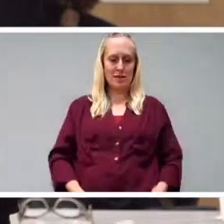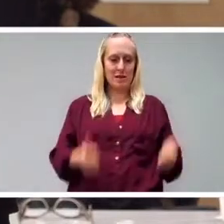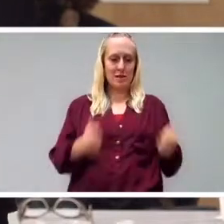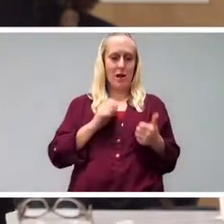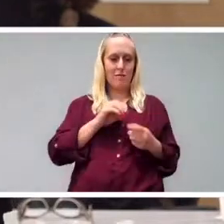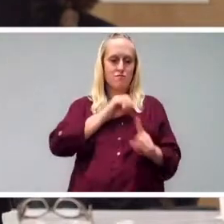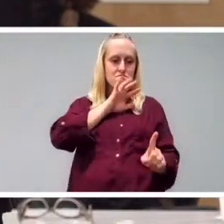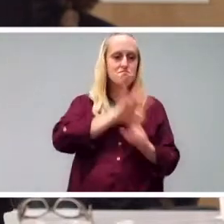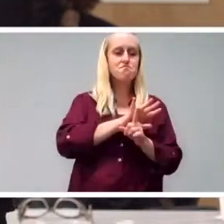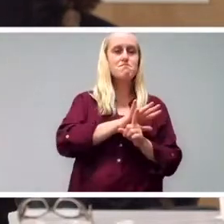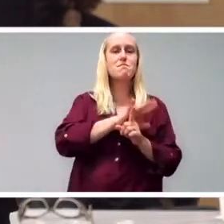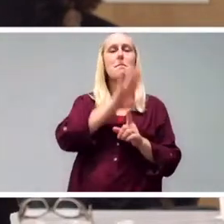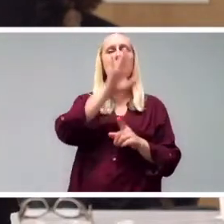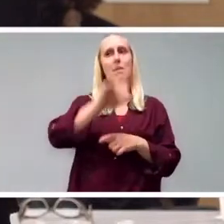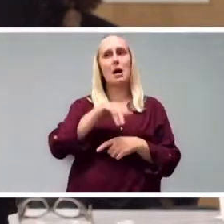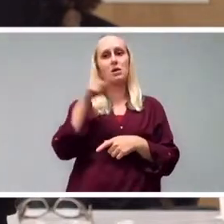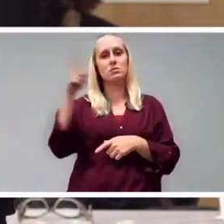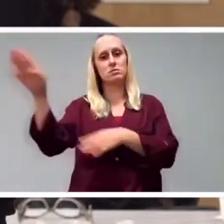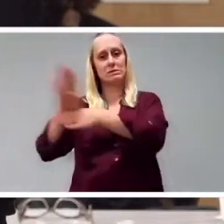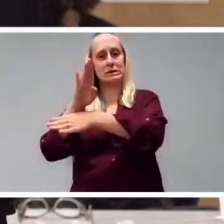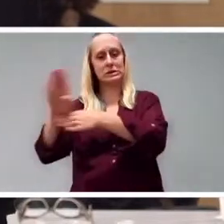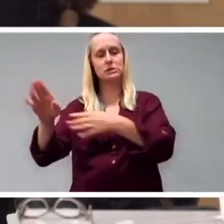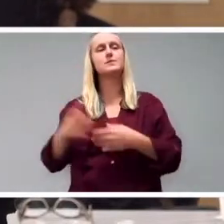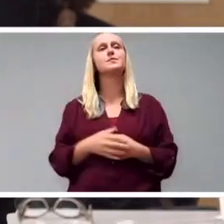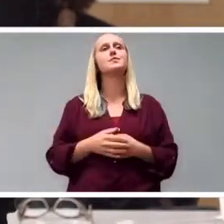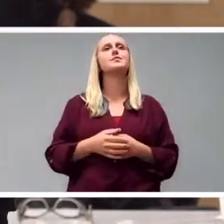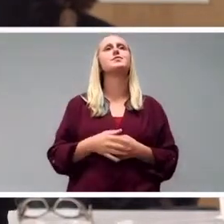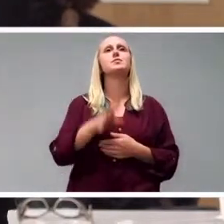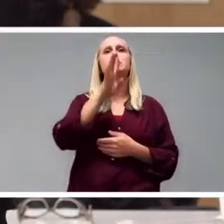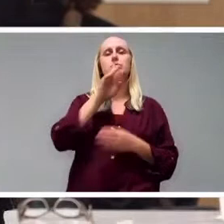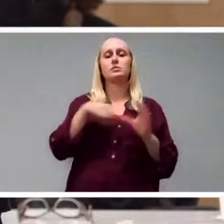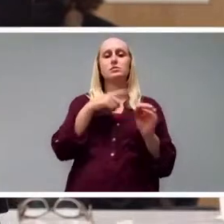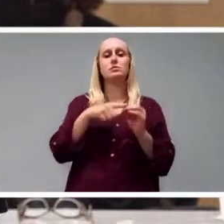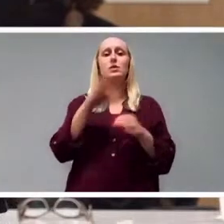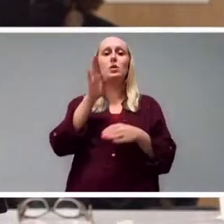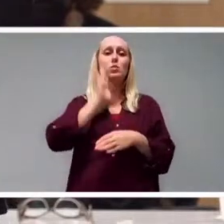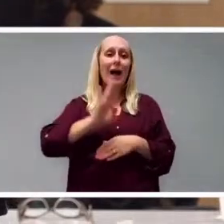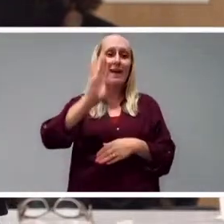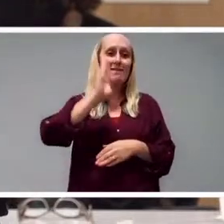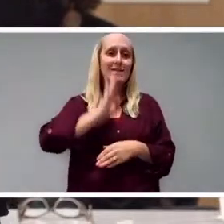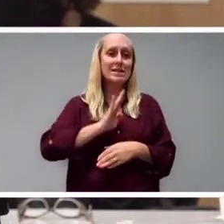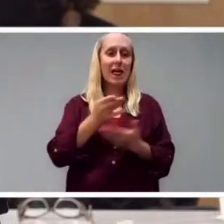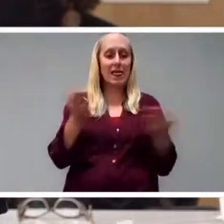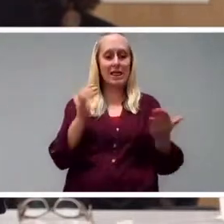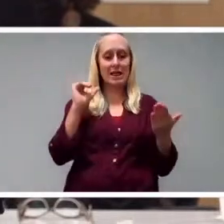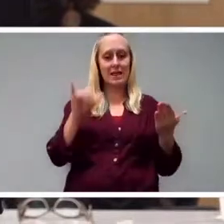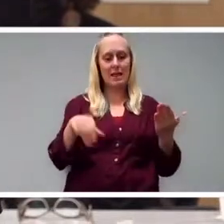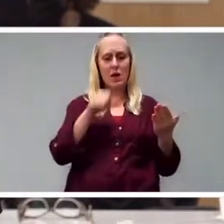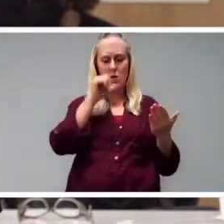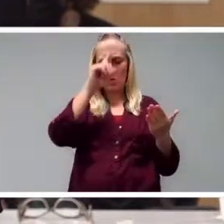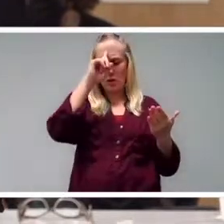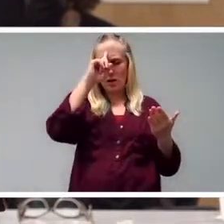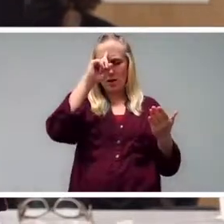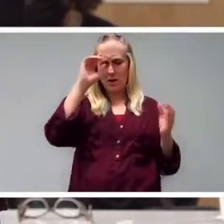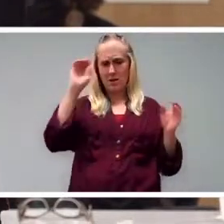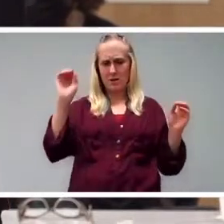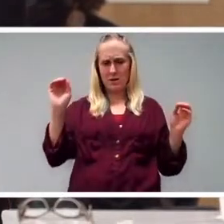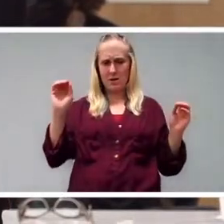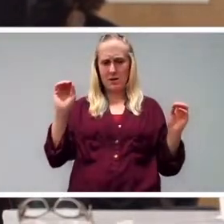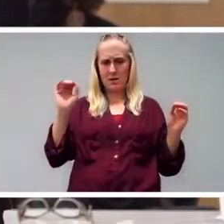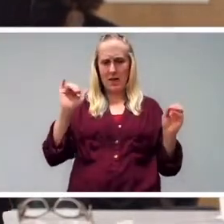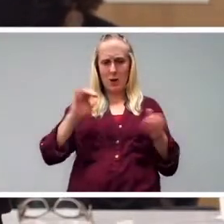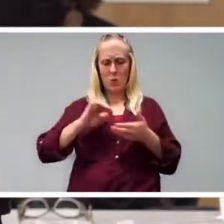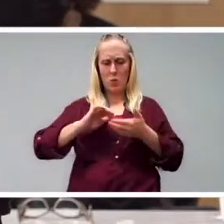presented by the business. We've talked about, you know, breakfasts and things like that, and I don't think anything that coordinated has come